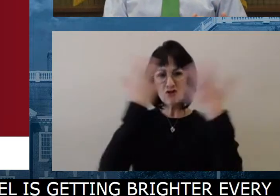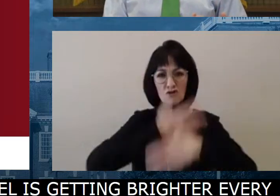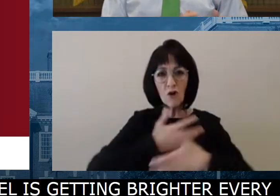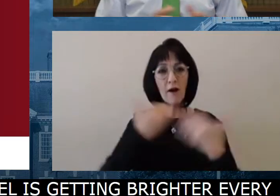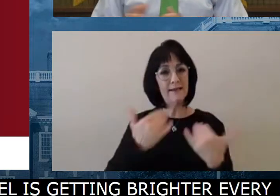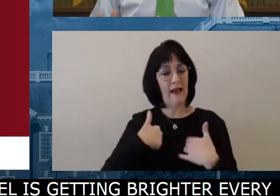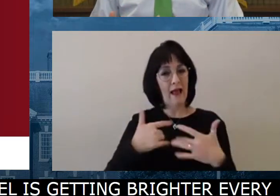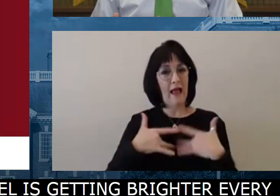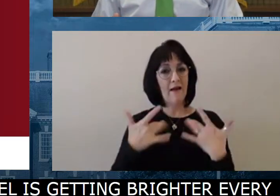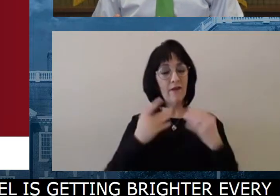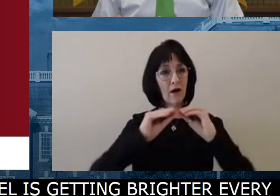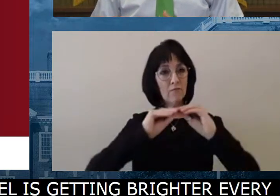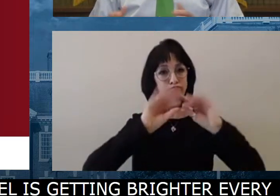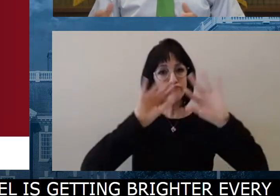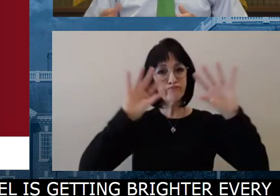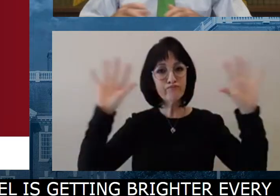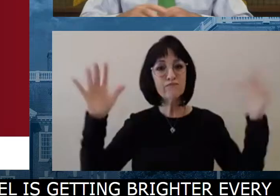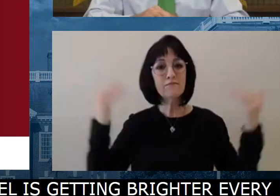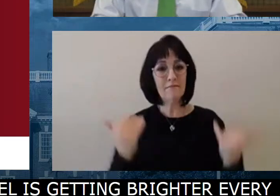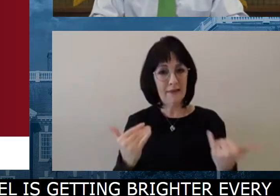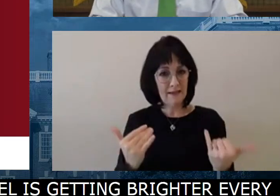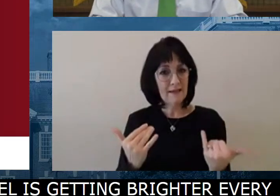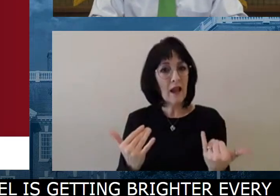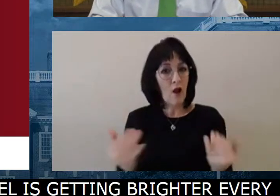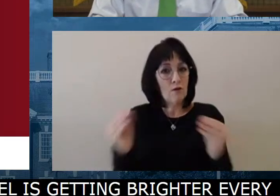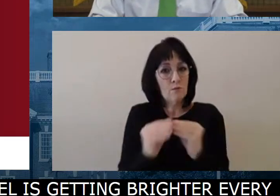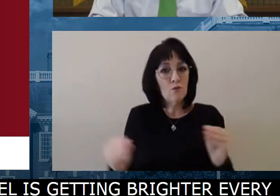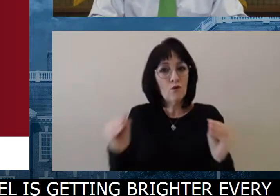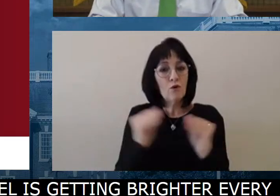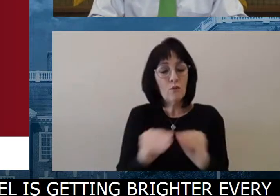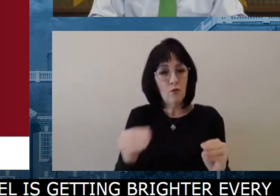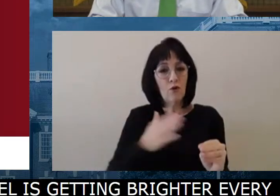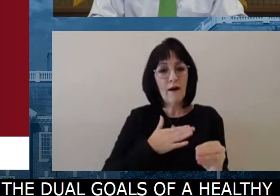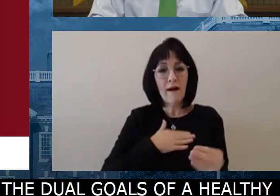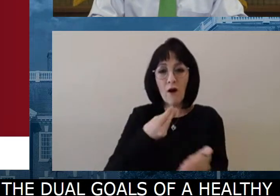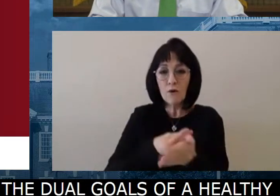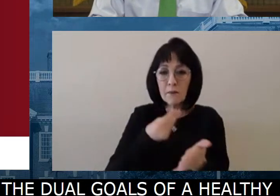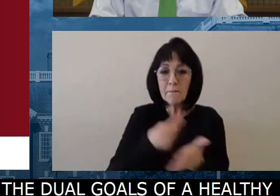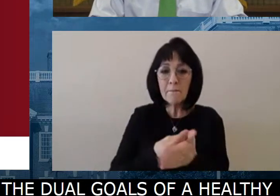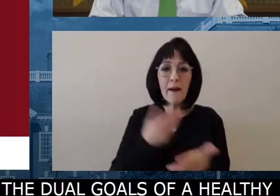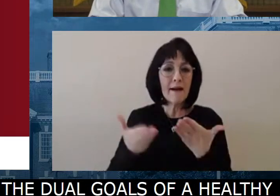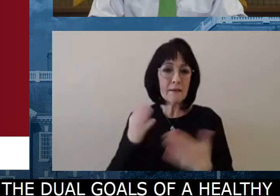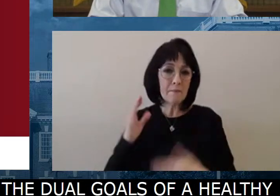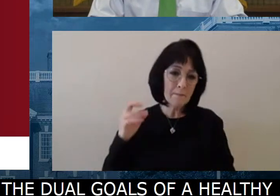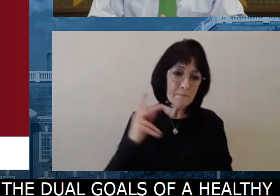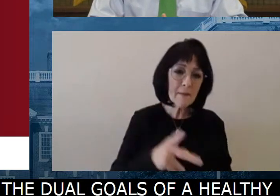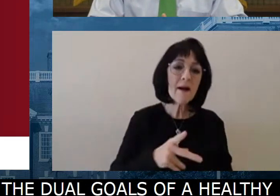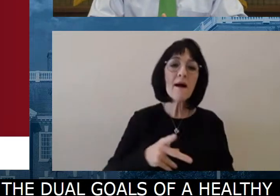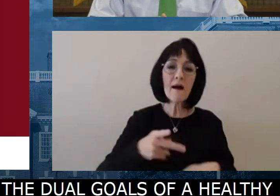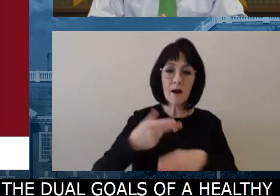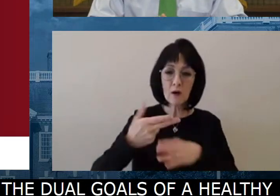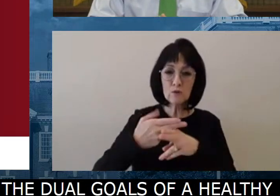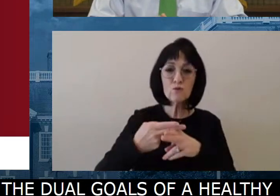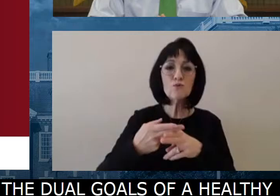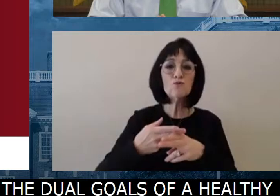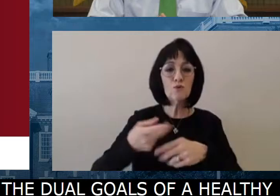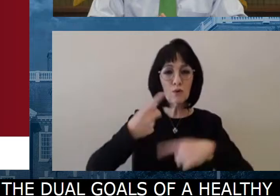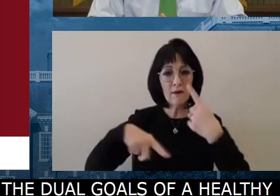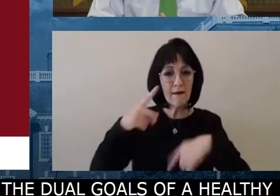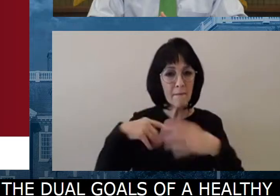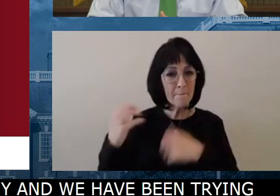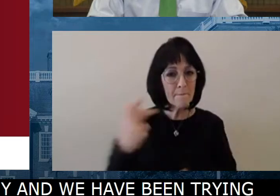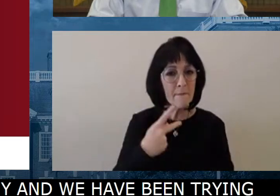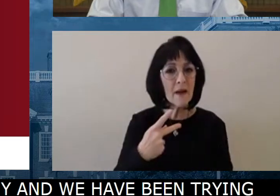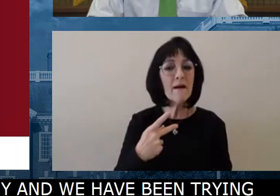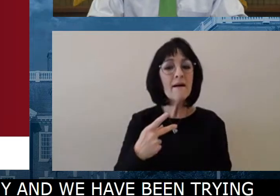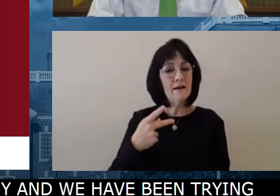community and a strong economy, and we've been trying to strike that right balance from the beginning. You will see that we